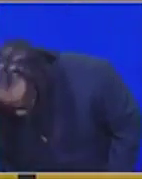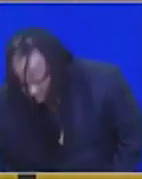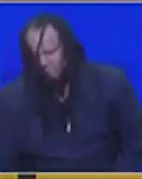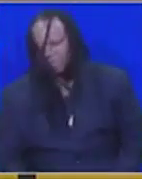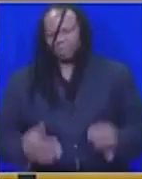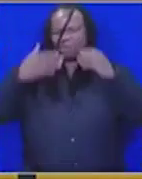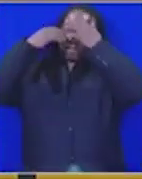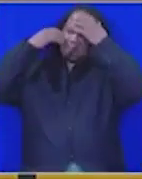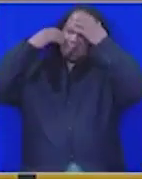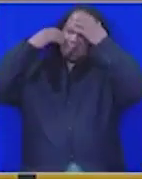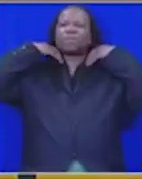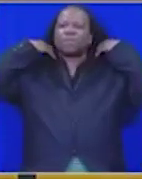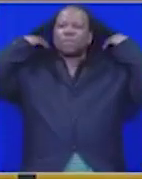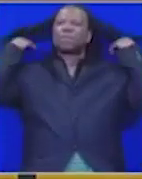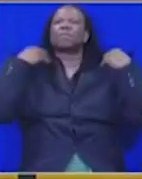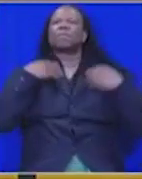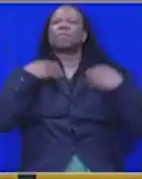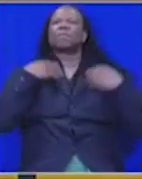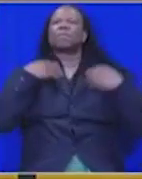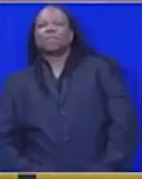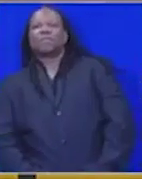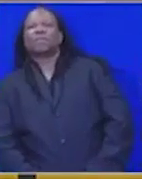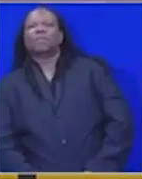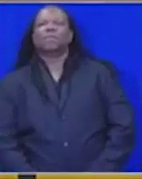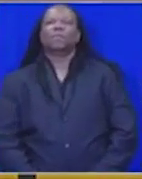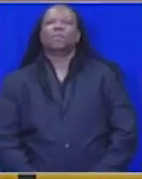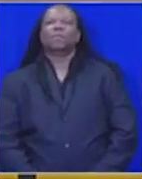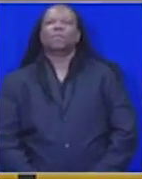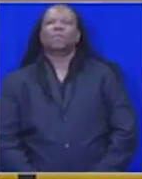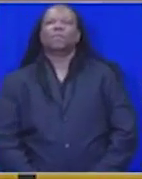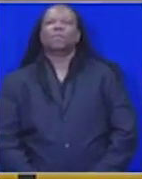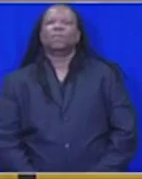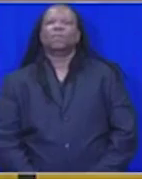department where contentious issues can be consulted.